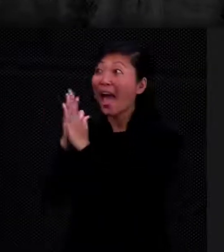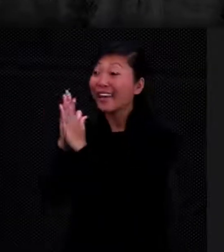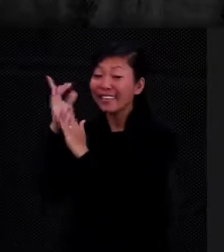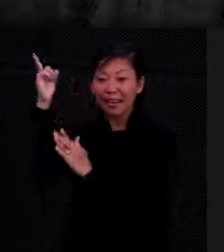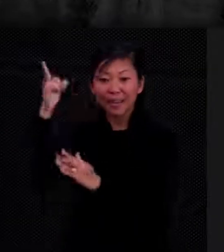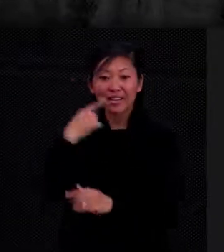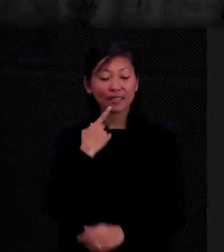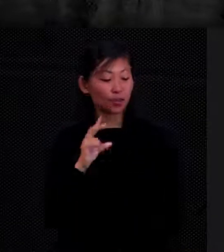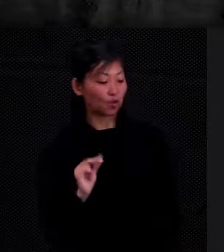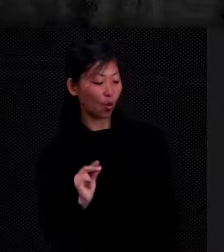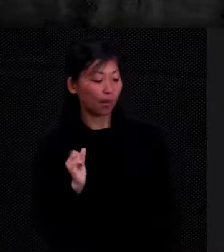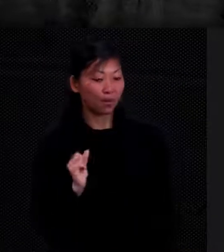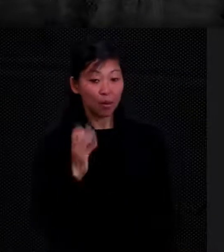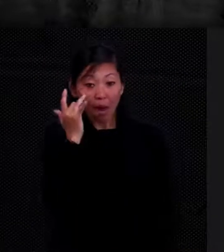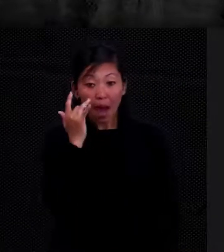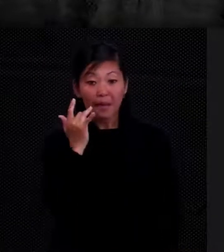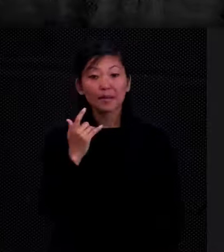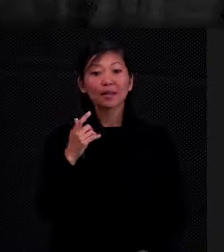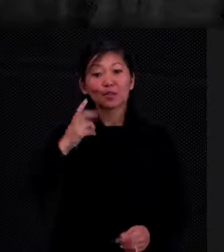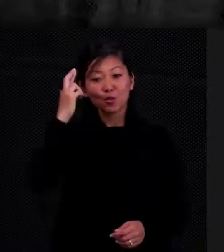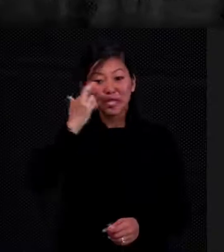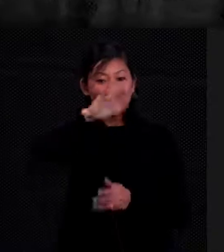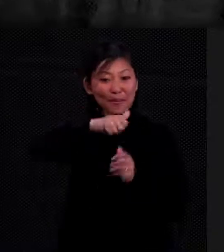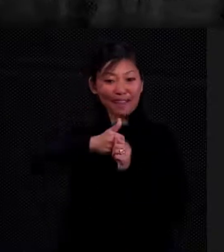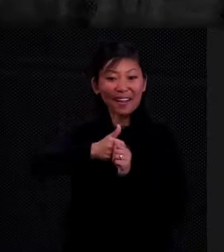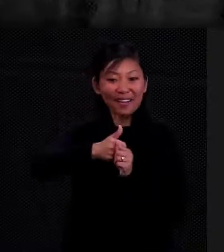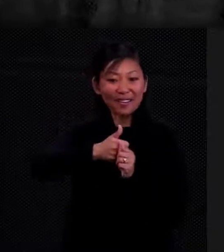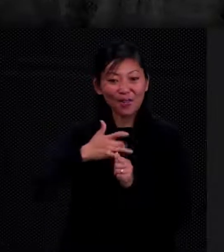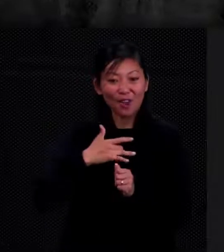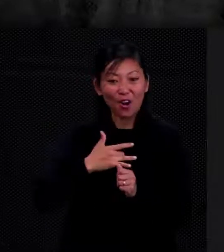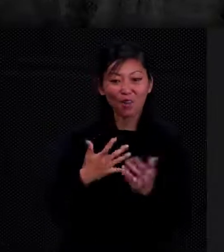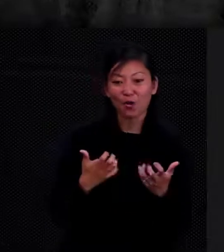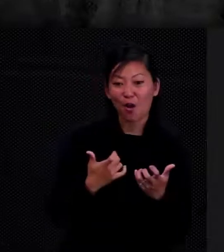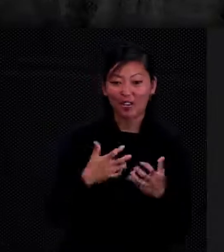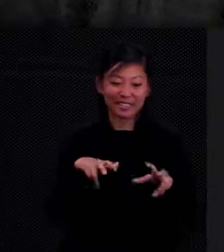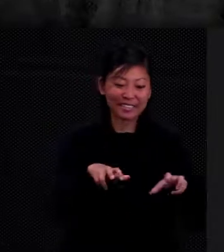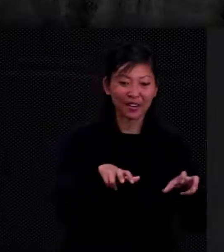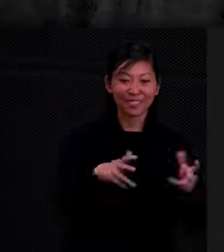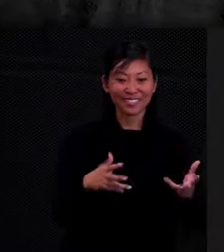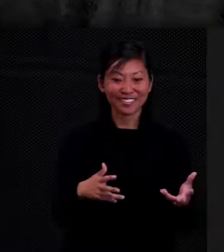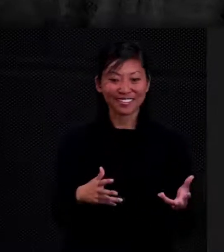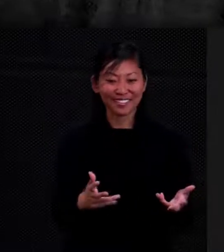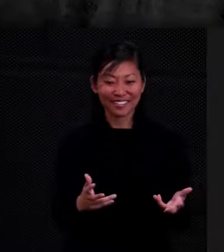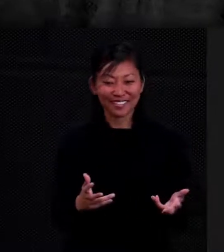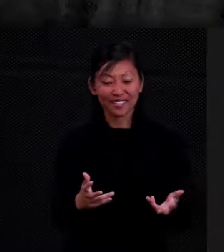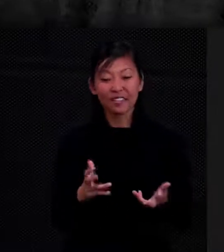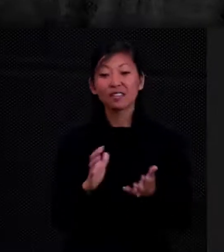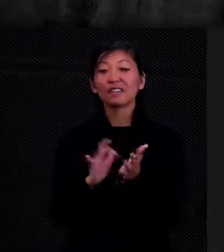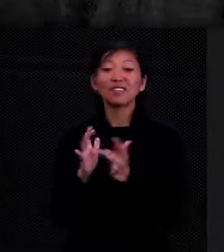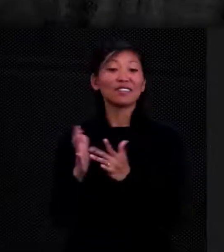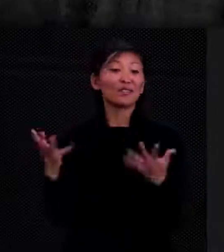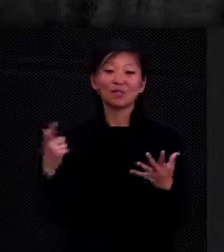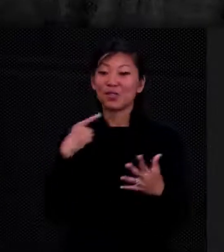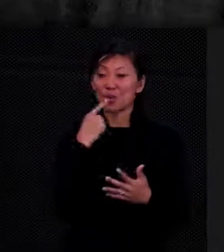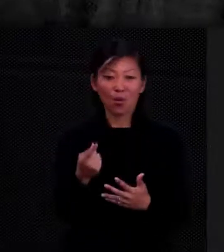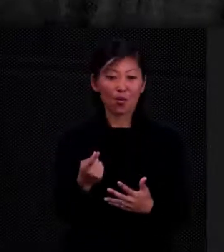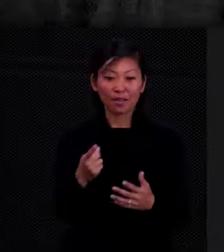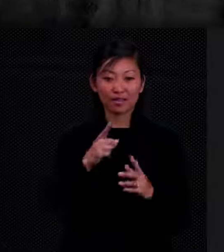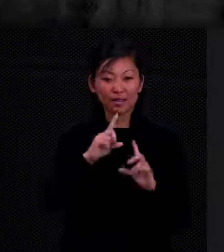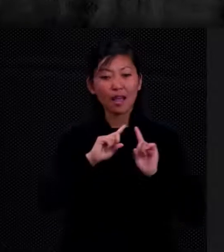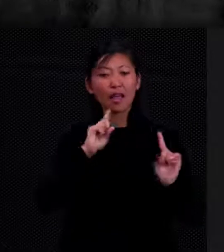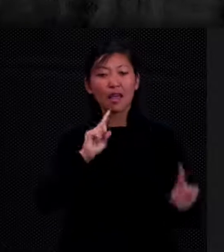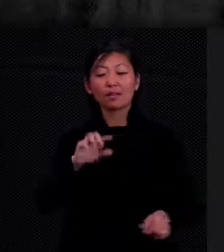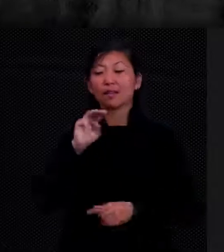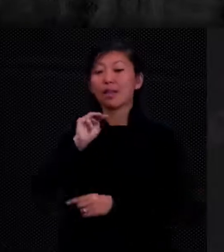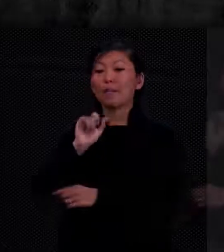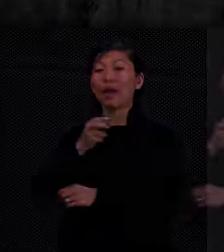you ask wrongly to spend it on your passions. See, Jesus told us the answer back in Matthew